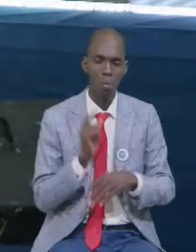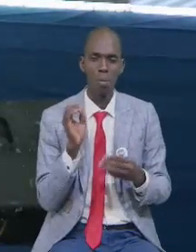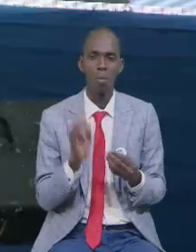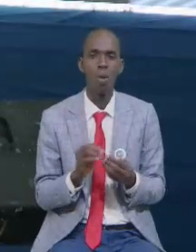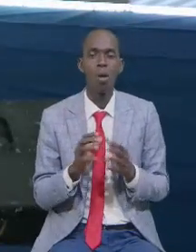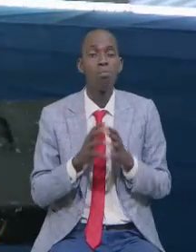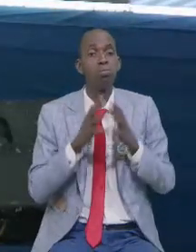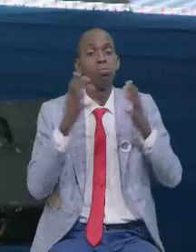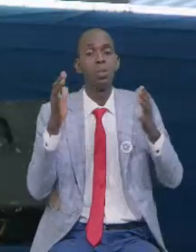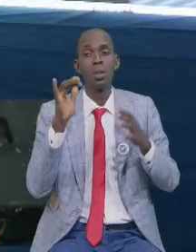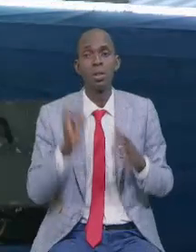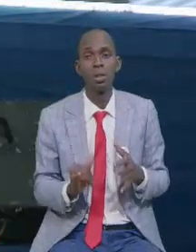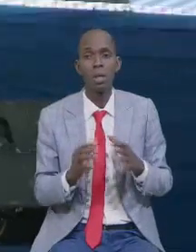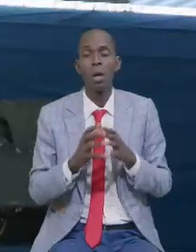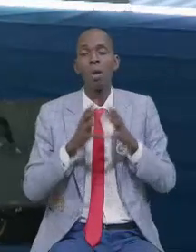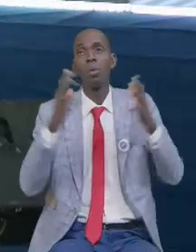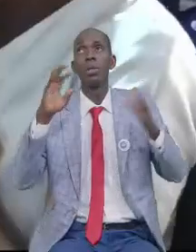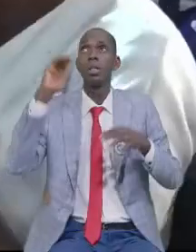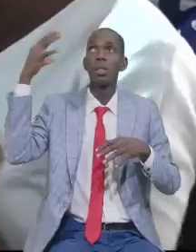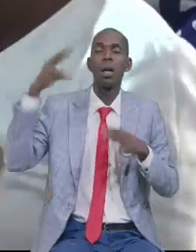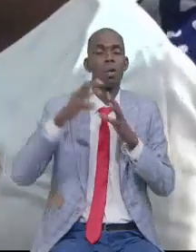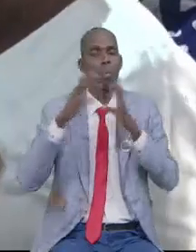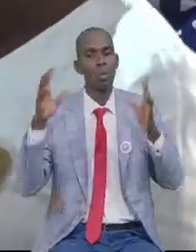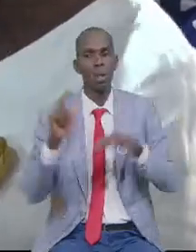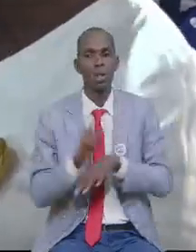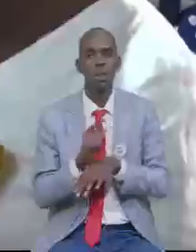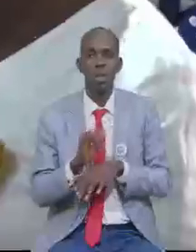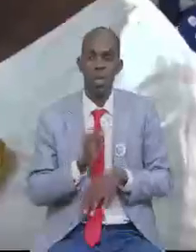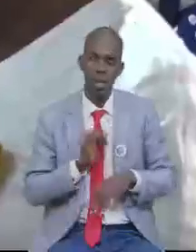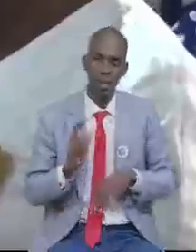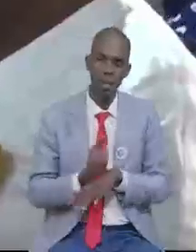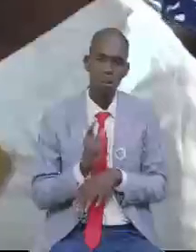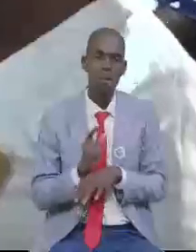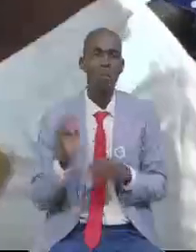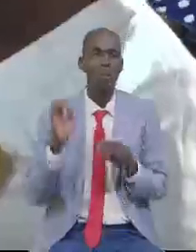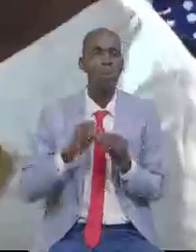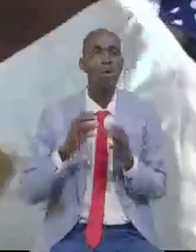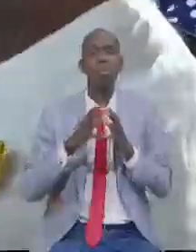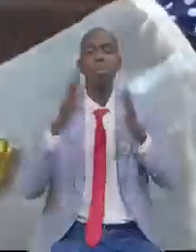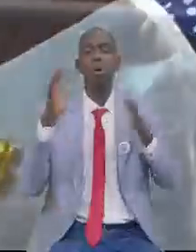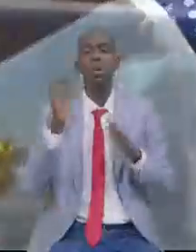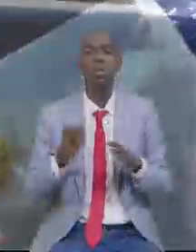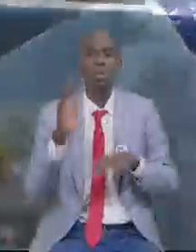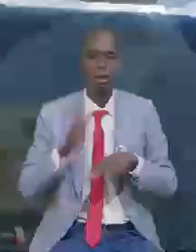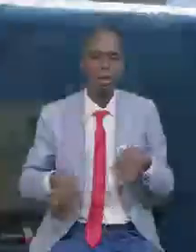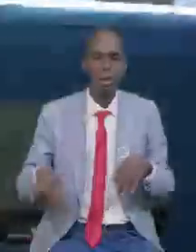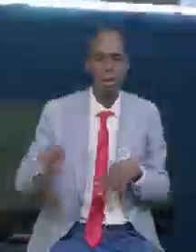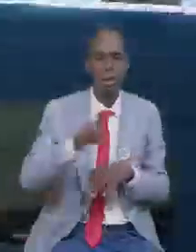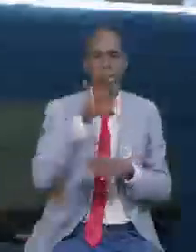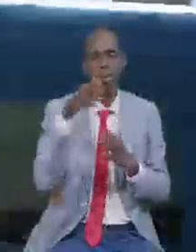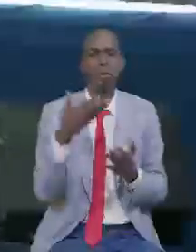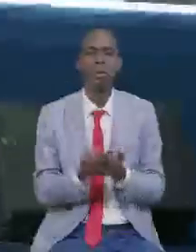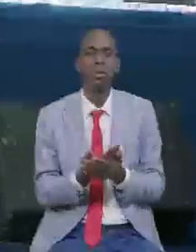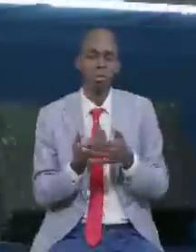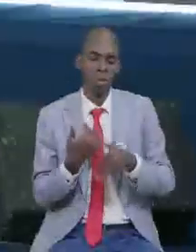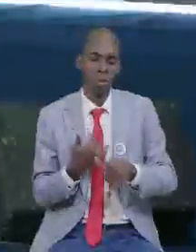abundantly. Abundant grace, abundant labor. I labored more abundantly than they all. Yet